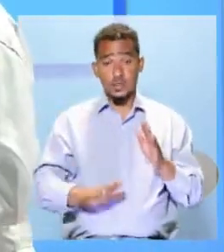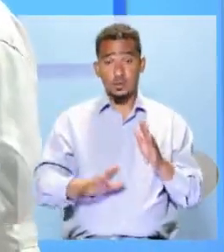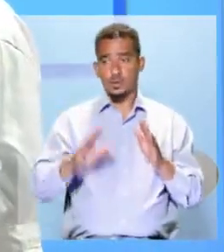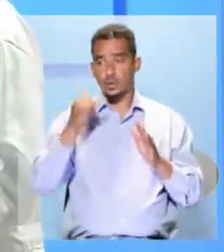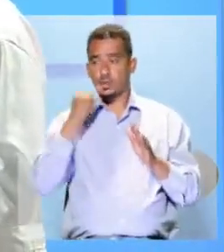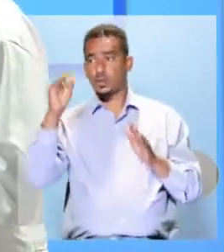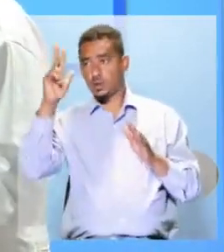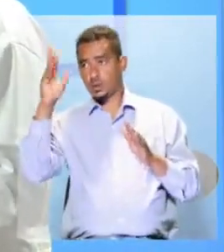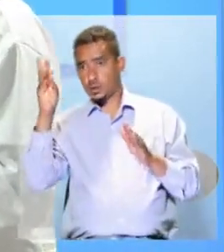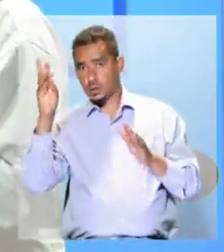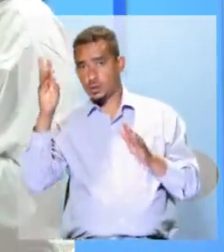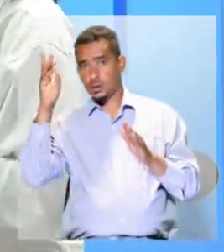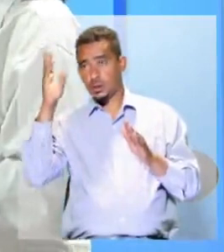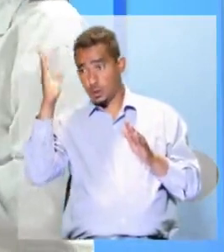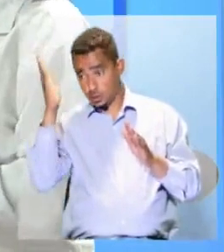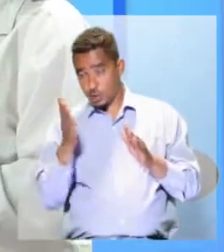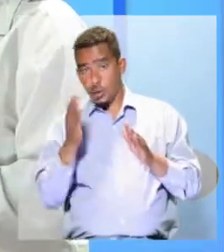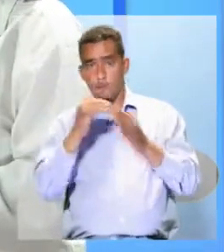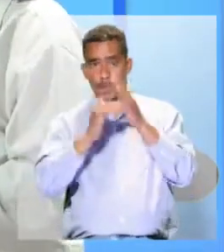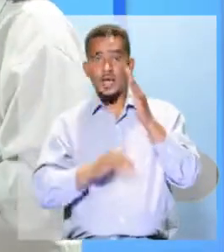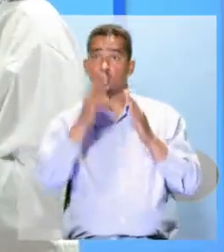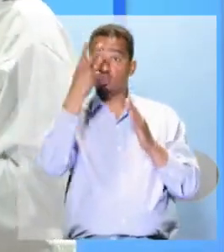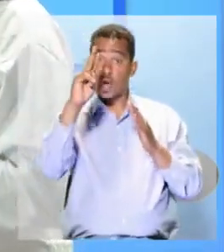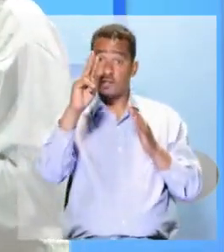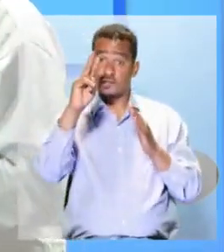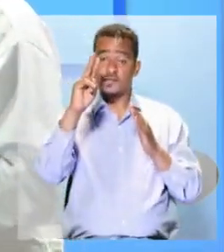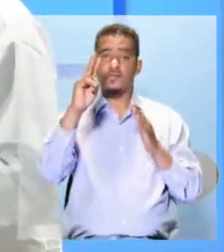36 minus 12. It gives us